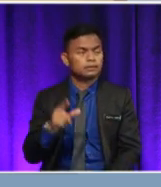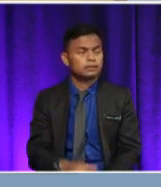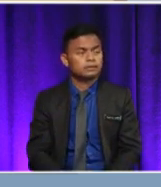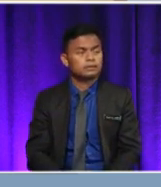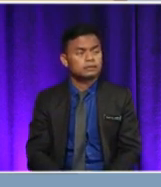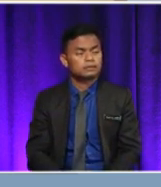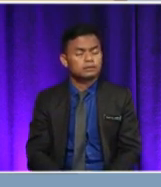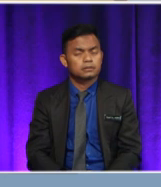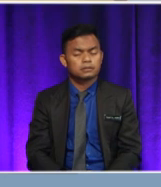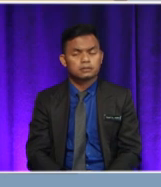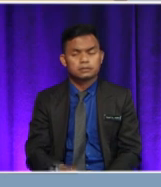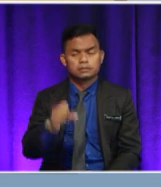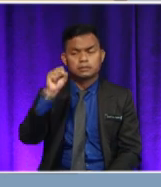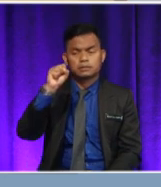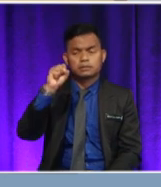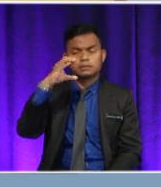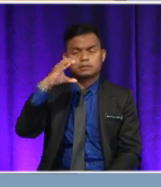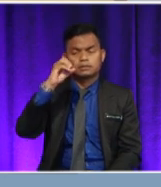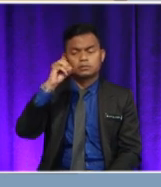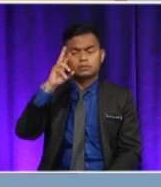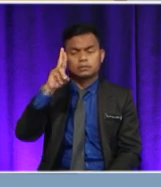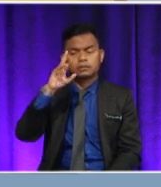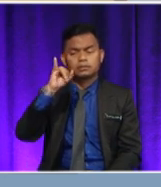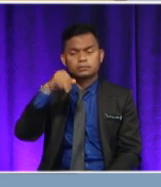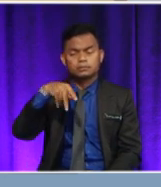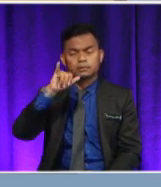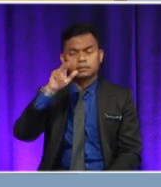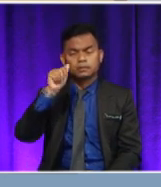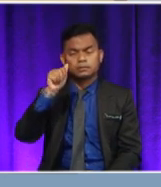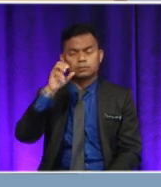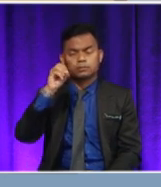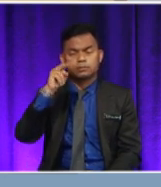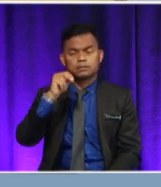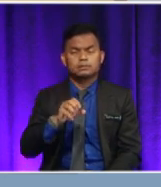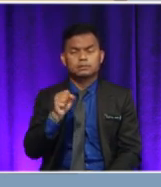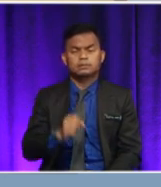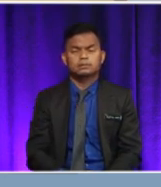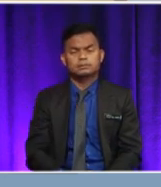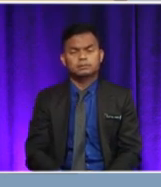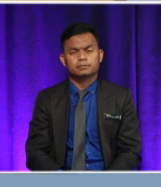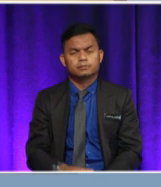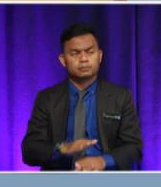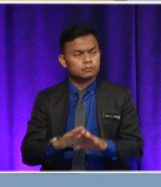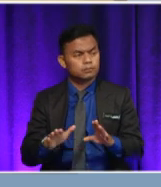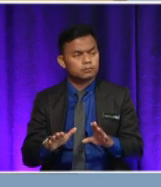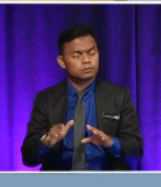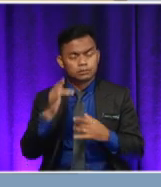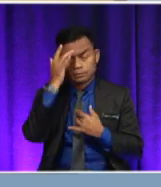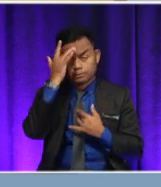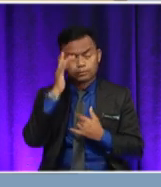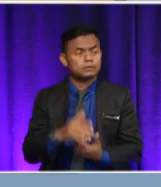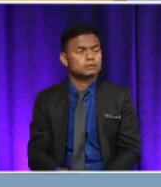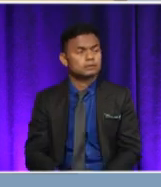this, he got stung twice by the scorpion, but not the scorpion is the cause of his skin disease.